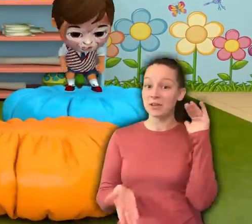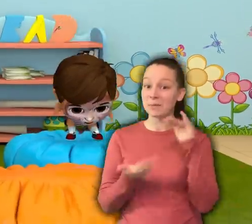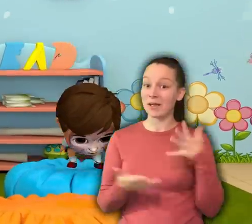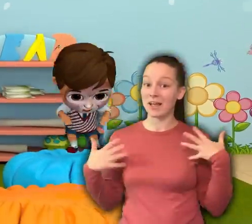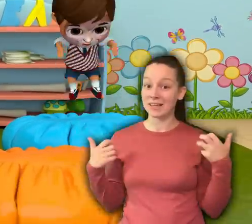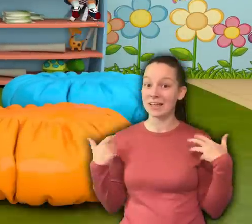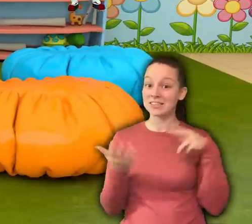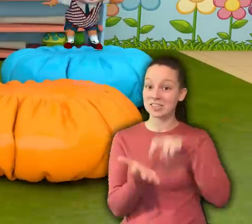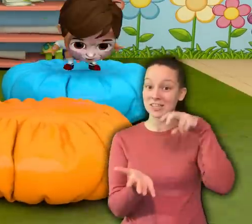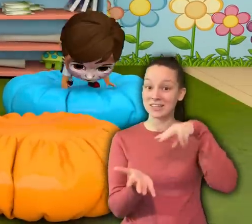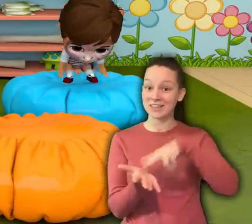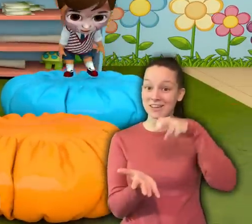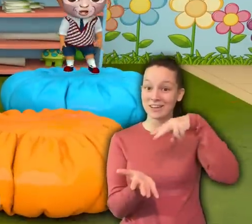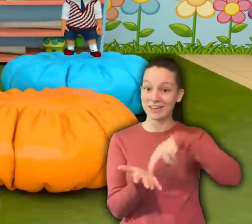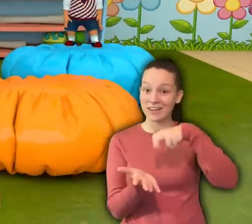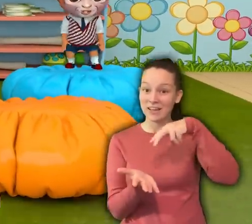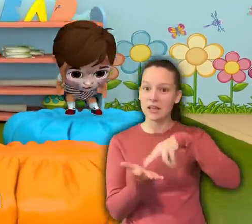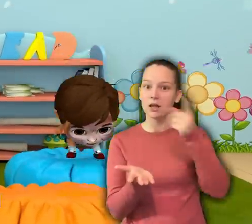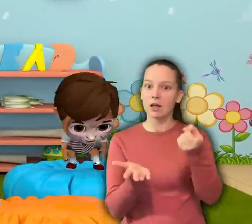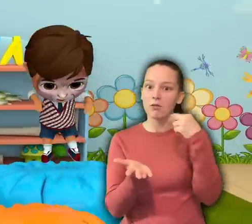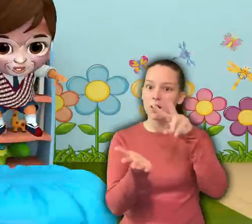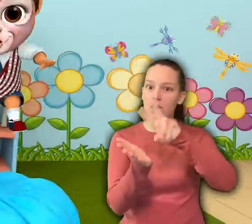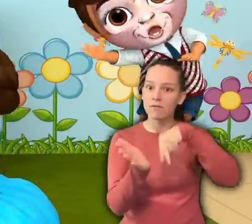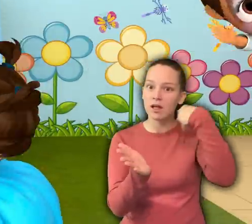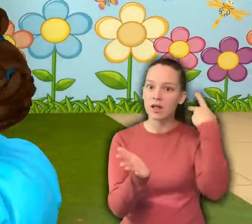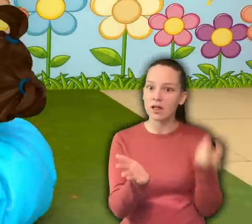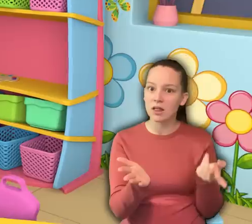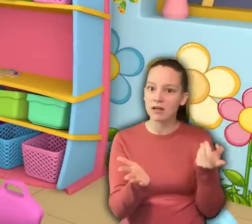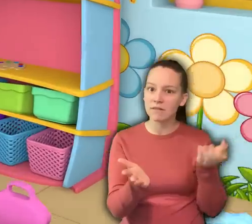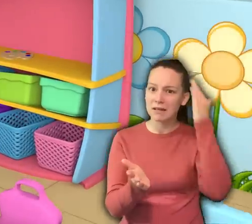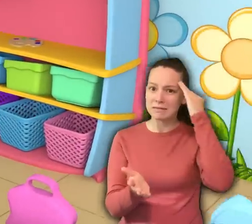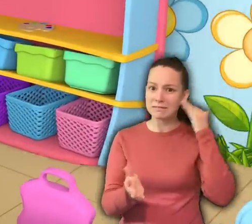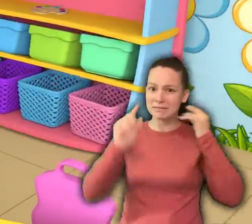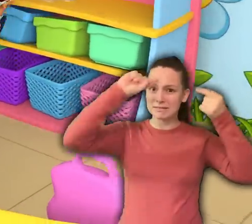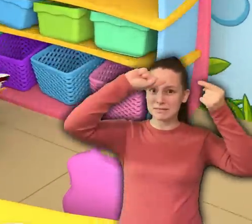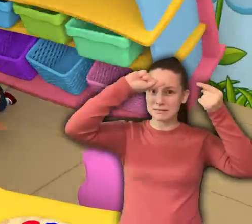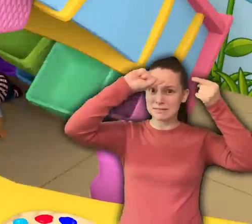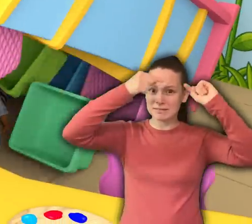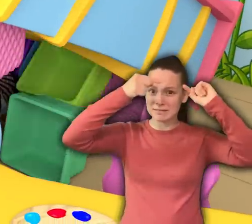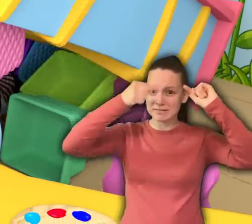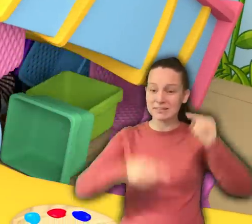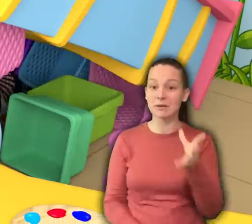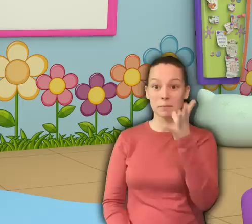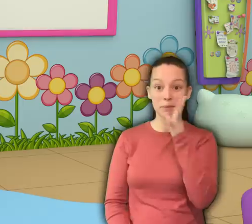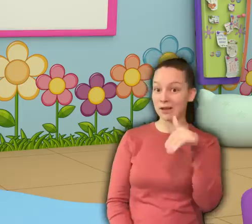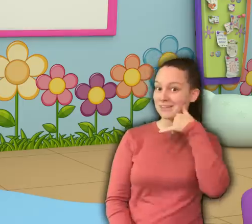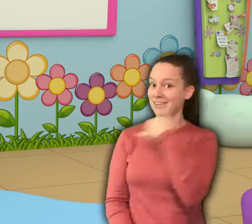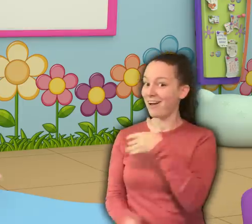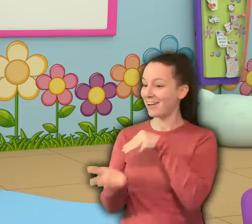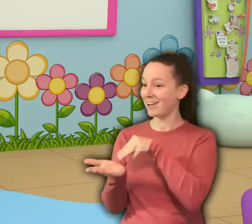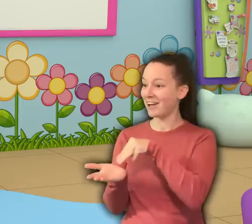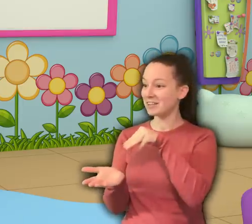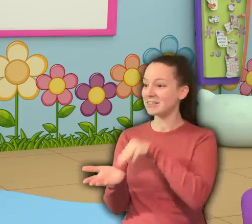three little monkeys jumping on the bed one fell off and bumped his head